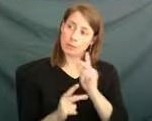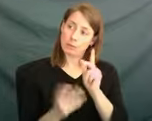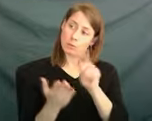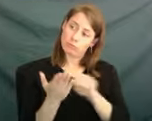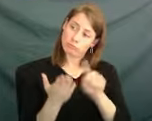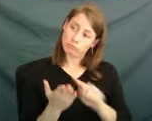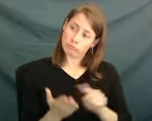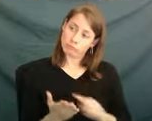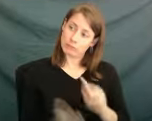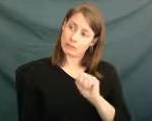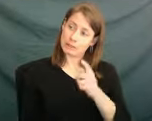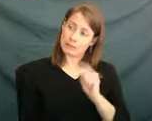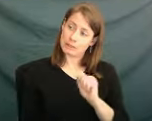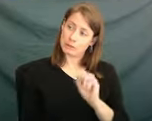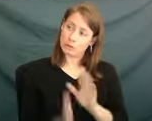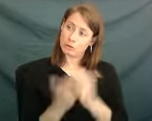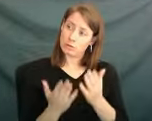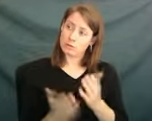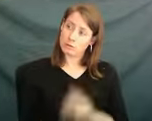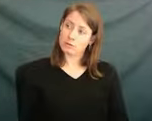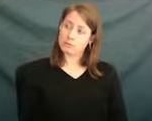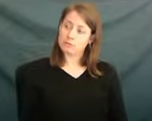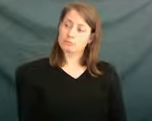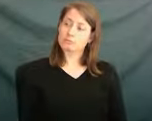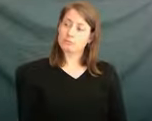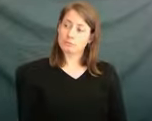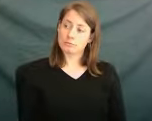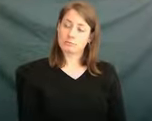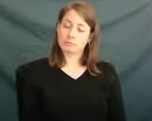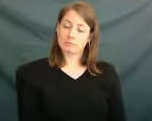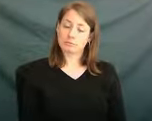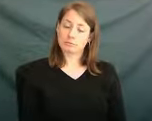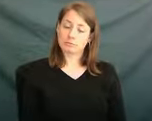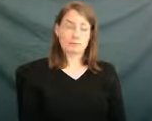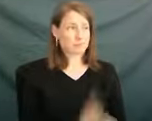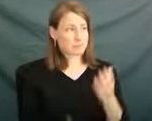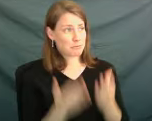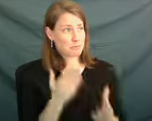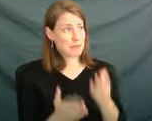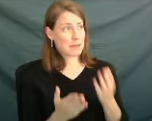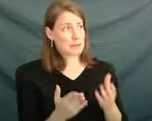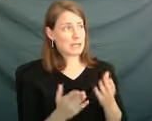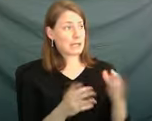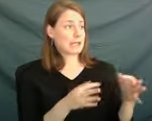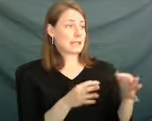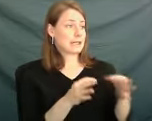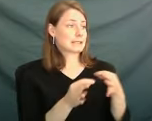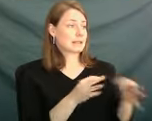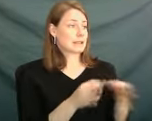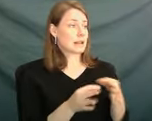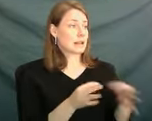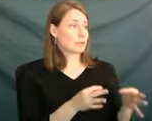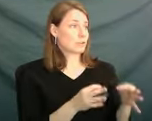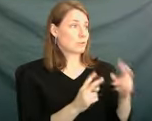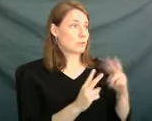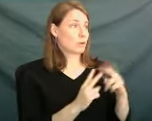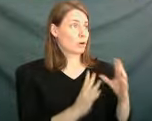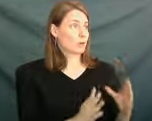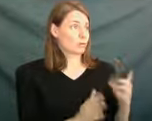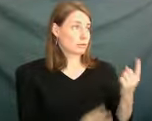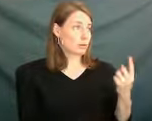Fantastic. In fact, our whole conversation is about being explicit, isn't it? It's pretty clear that you've got command and control, and they like you, and they're